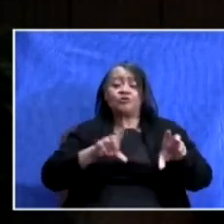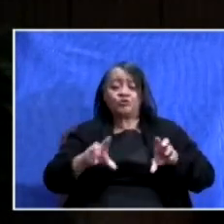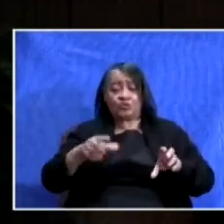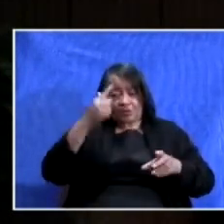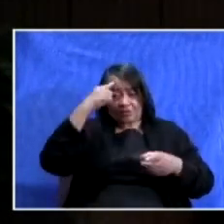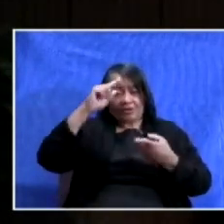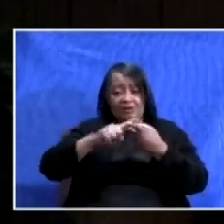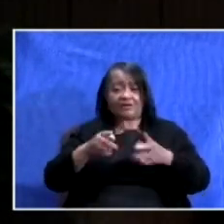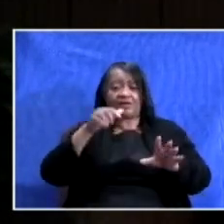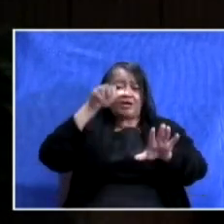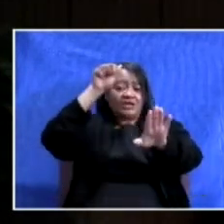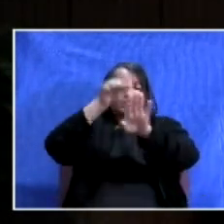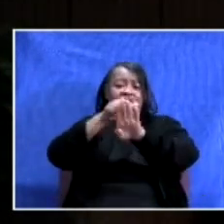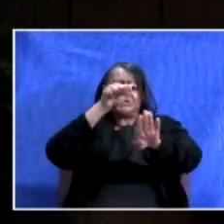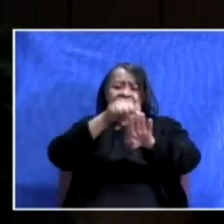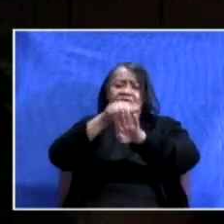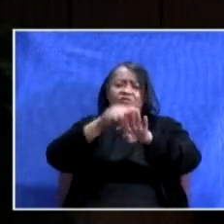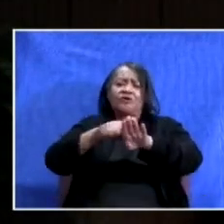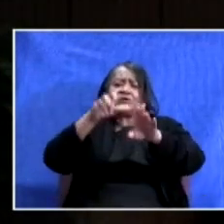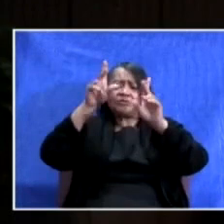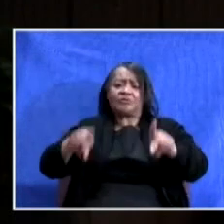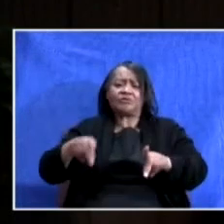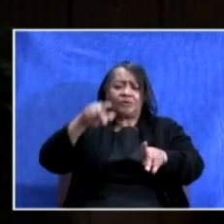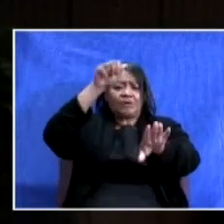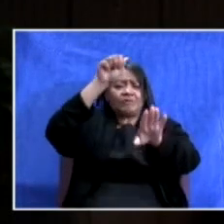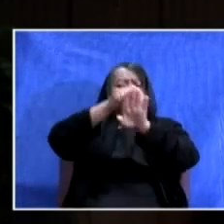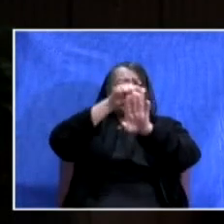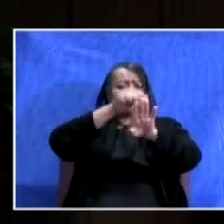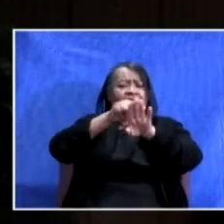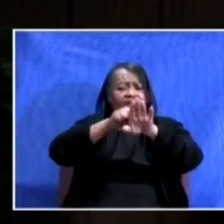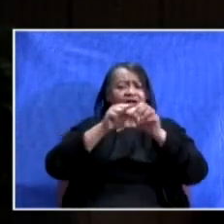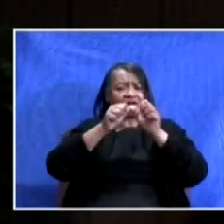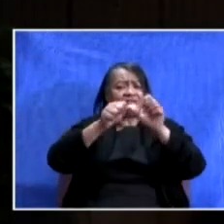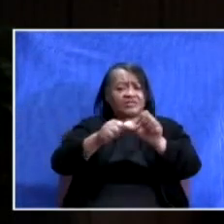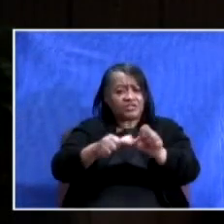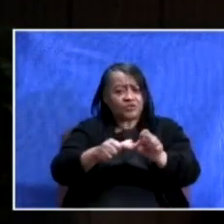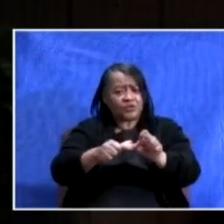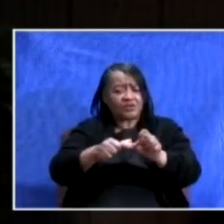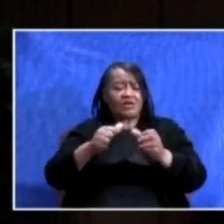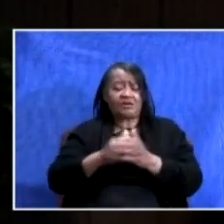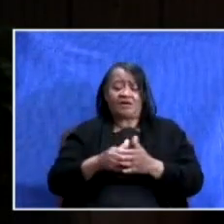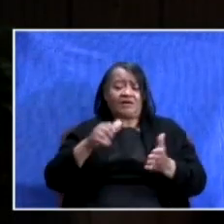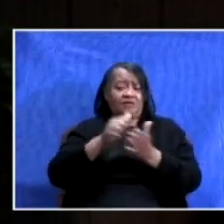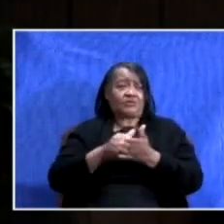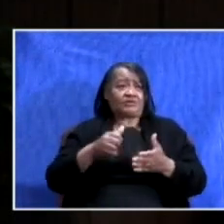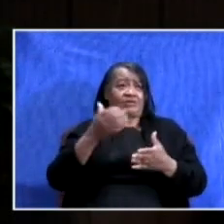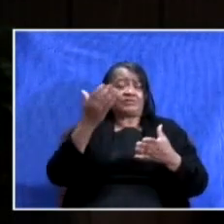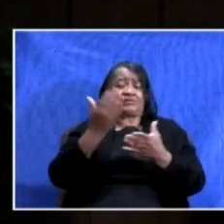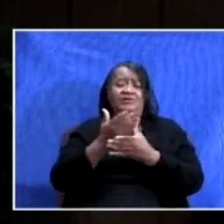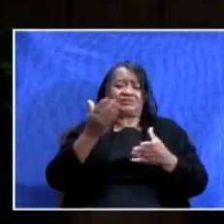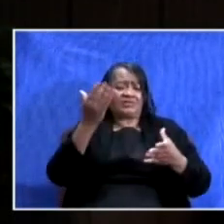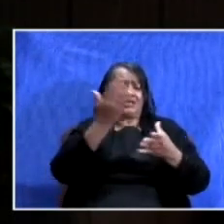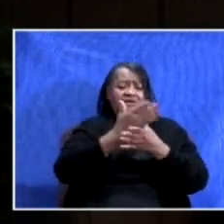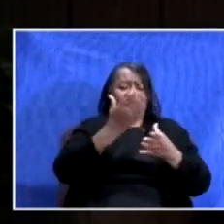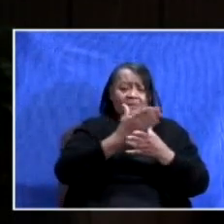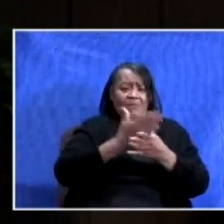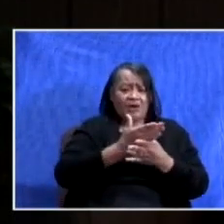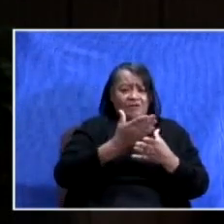if he keeps on knocking long enough, if he keeps messing with this guy's